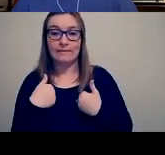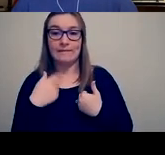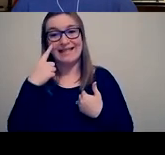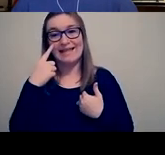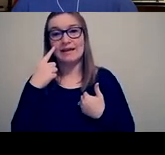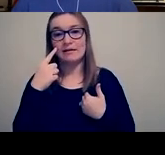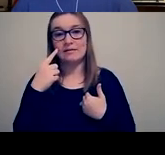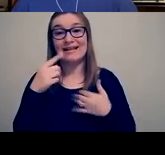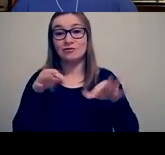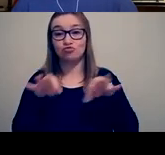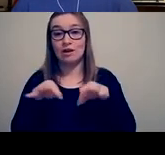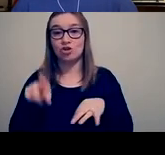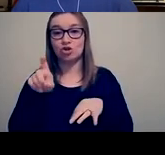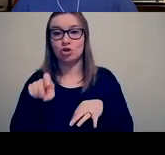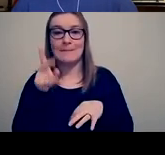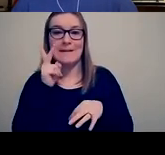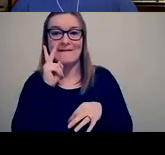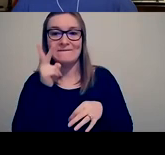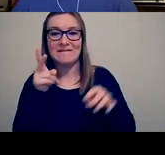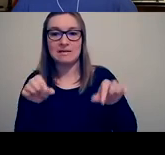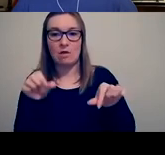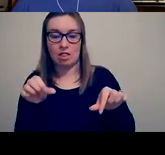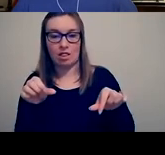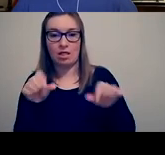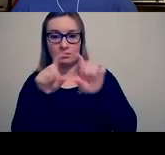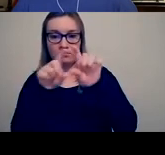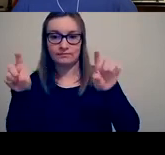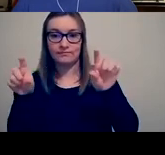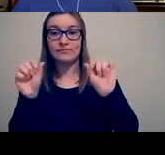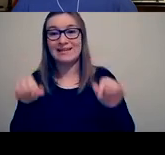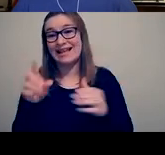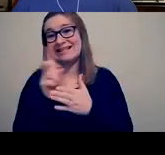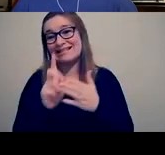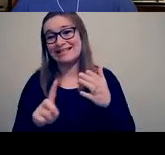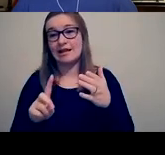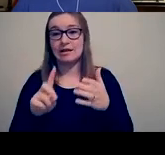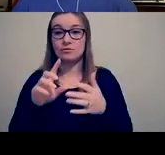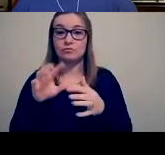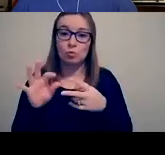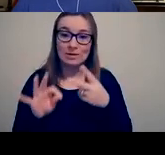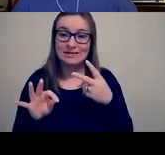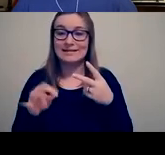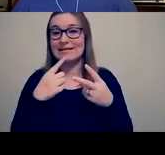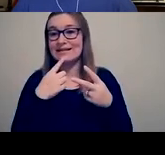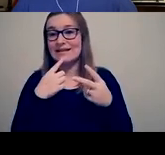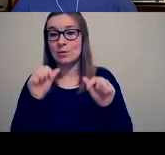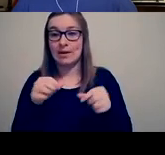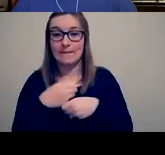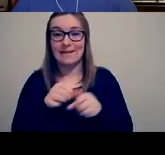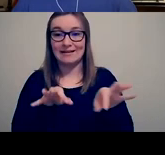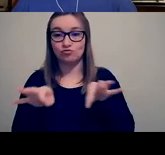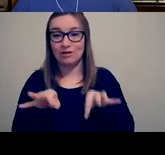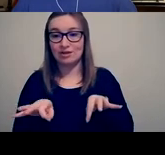I think instructions should be visible. I mean, you could make hard design choices and say that you can make these